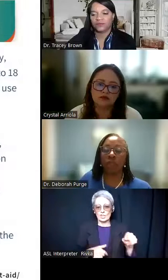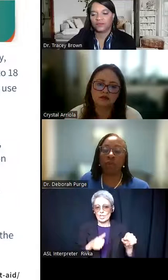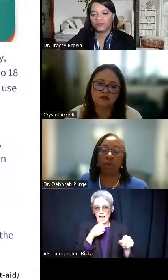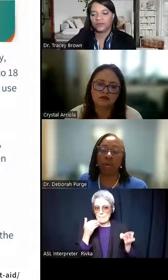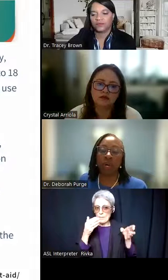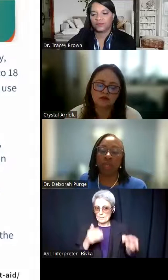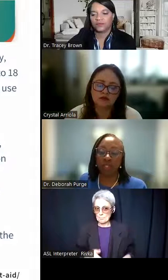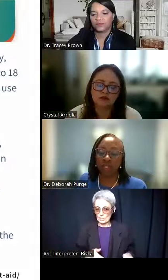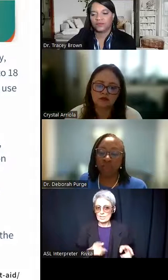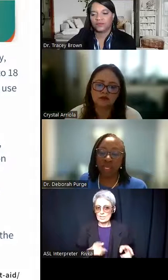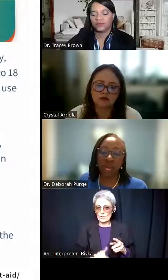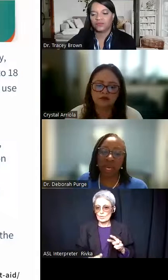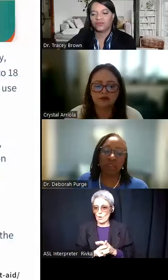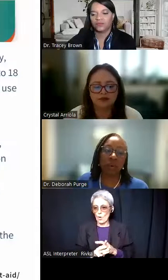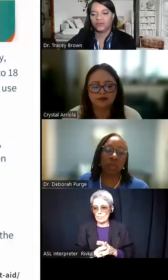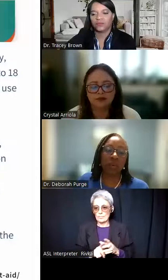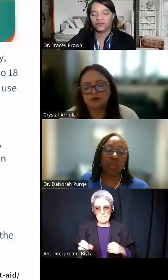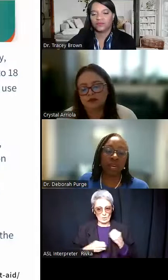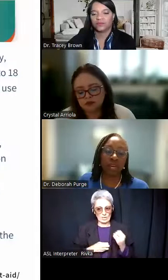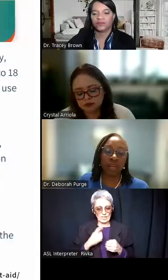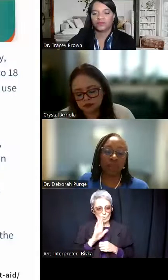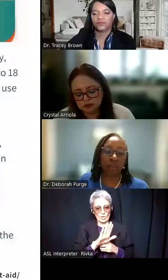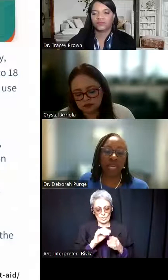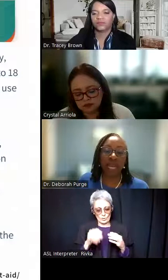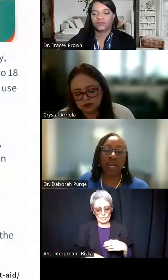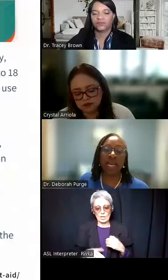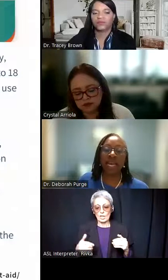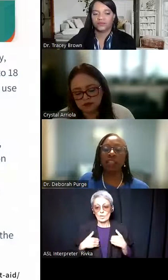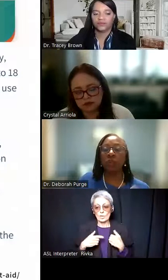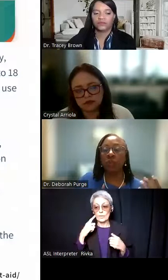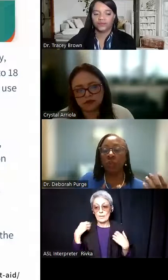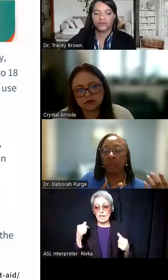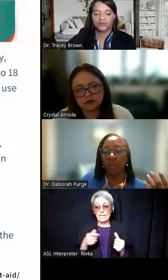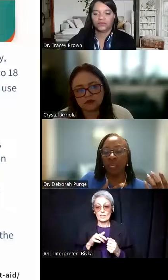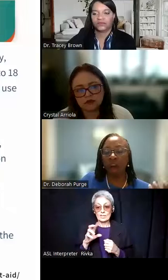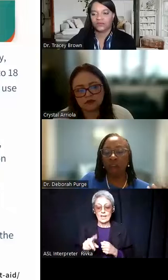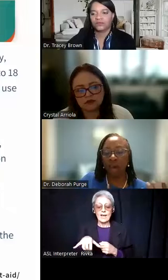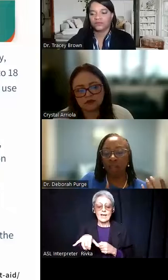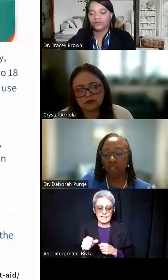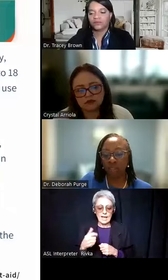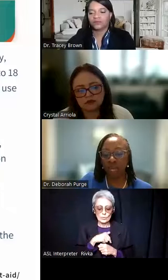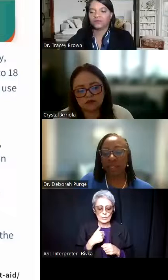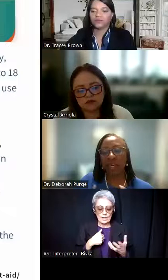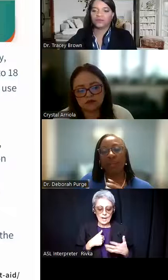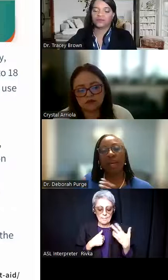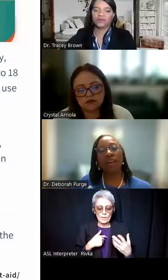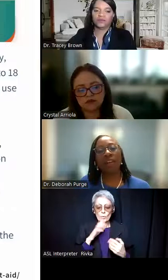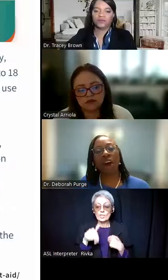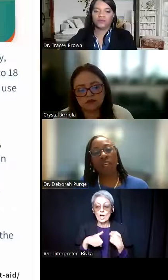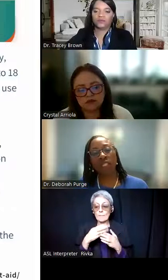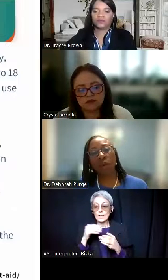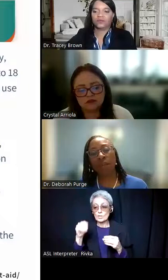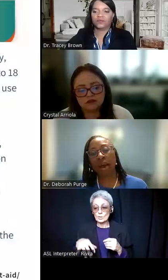show up for their students. And so youth mental health first aid, yes, we talk about students, but it